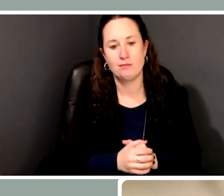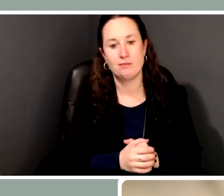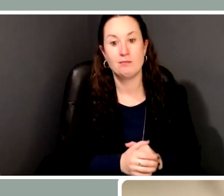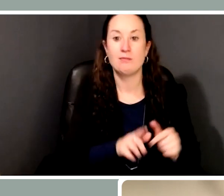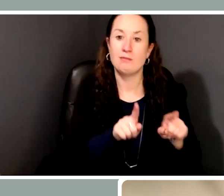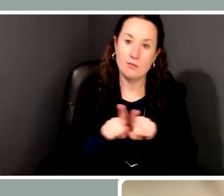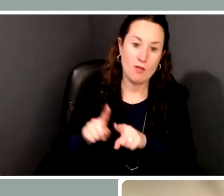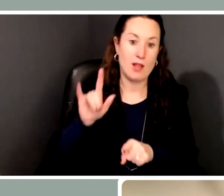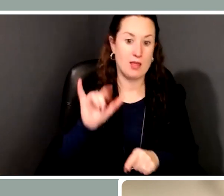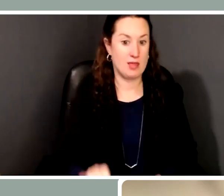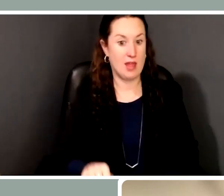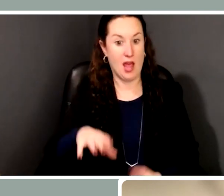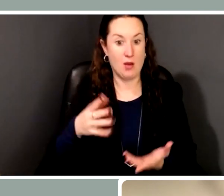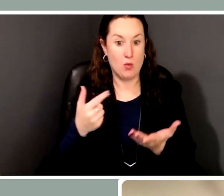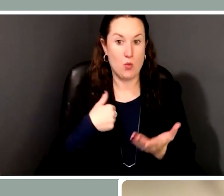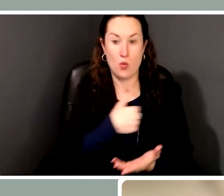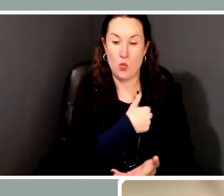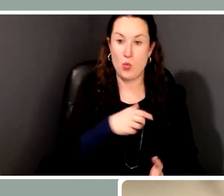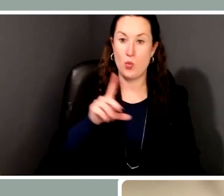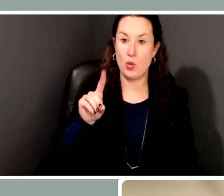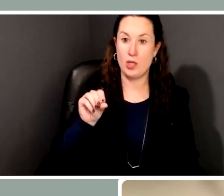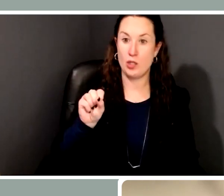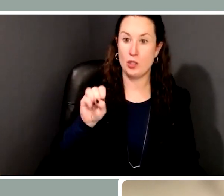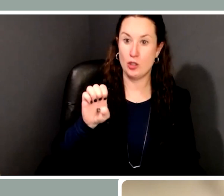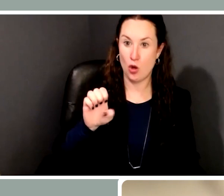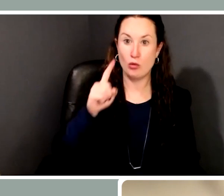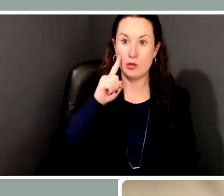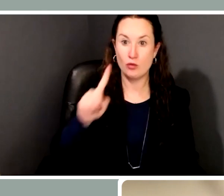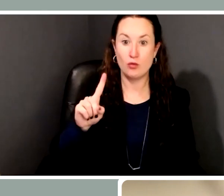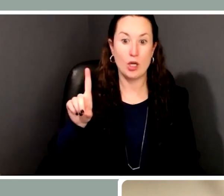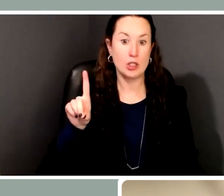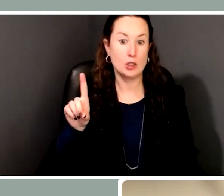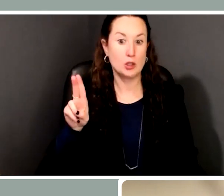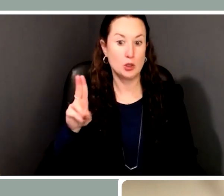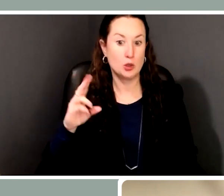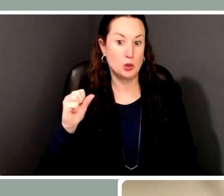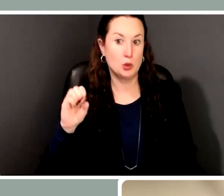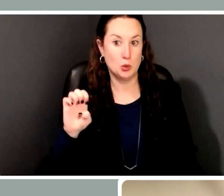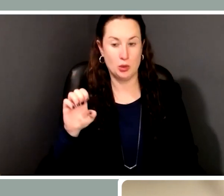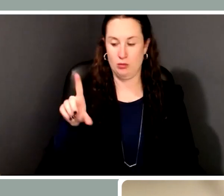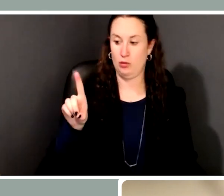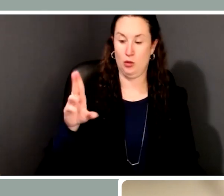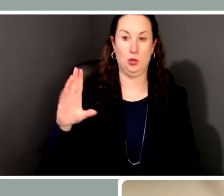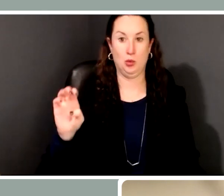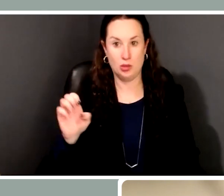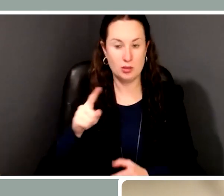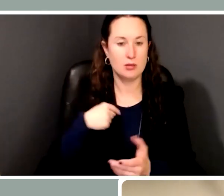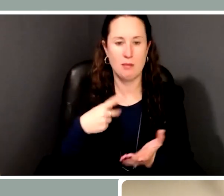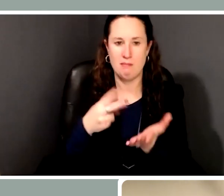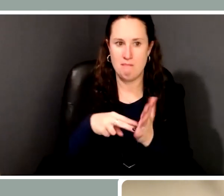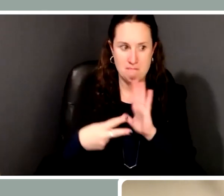dose reduce. And we often have to dose reduce because, again, what we're trying to do